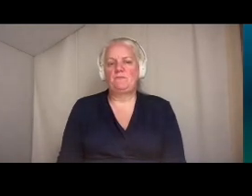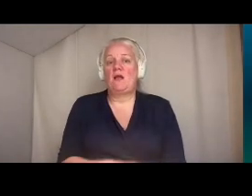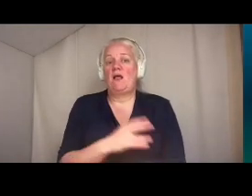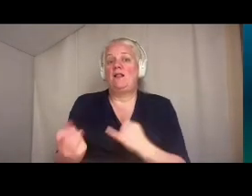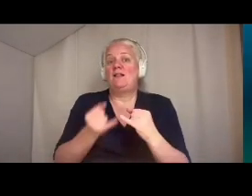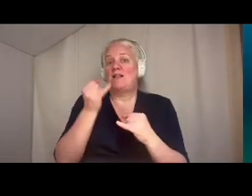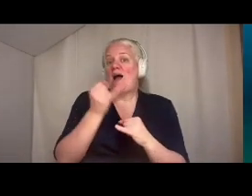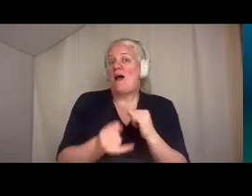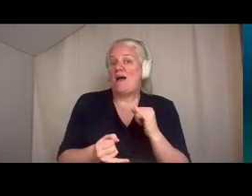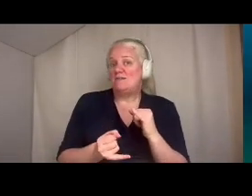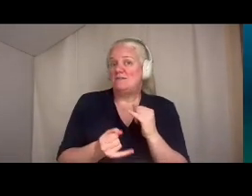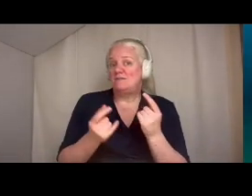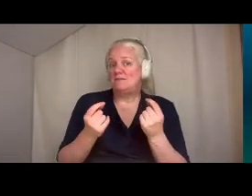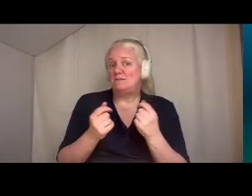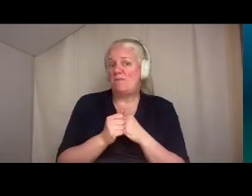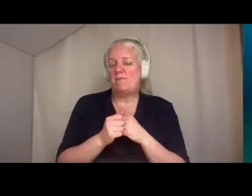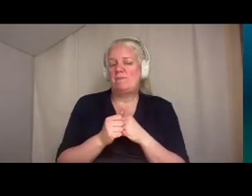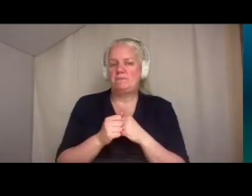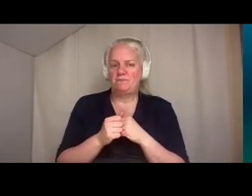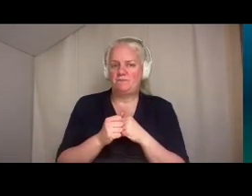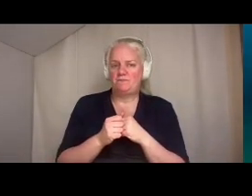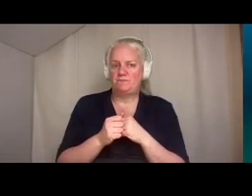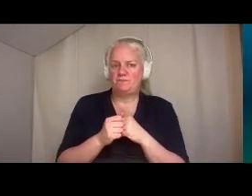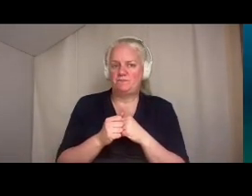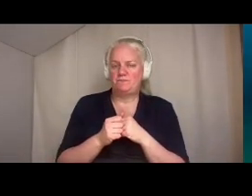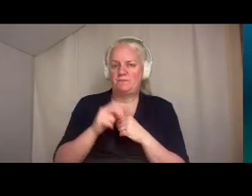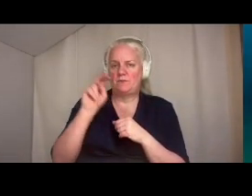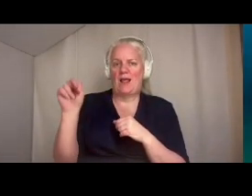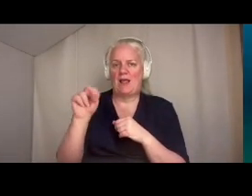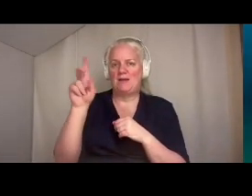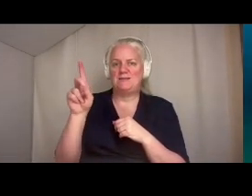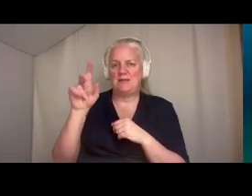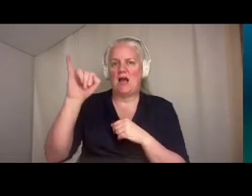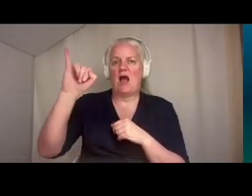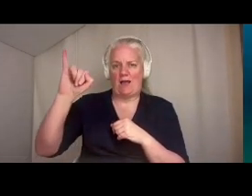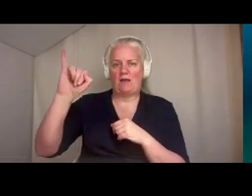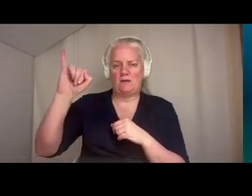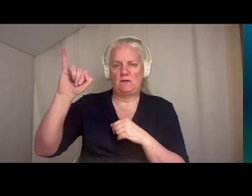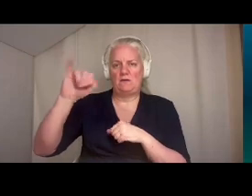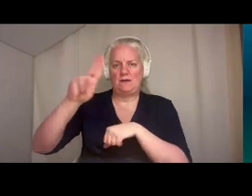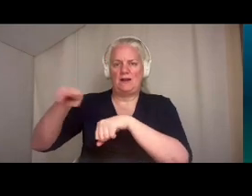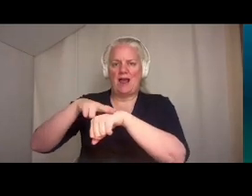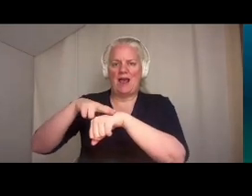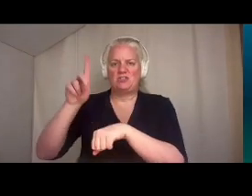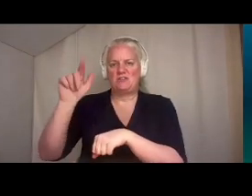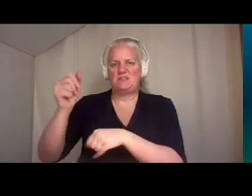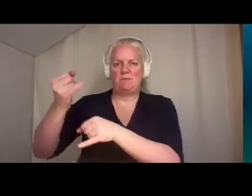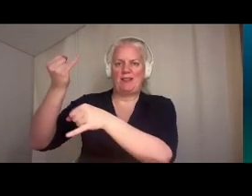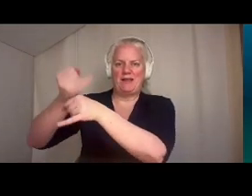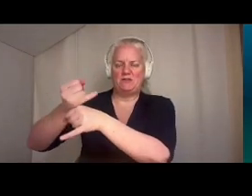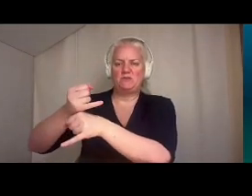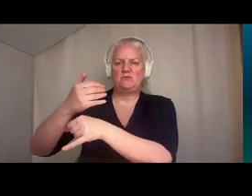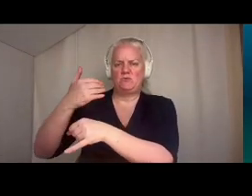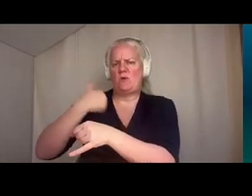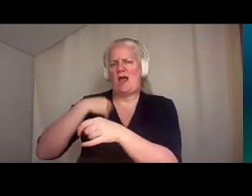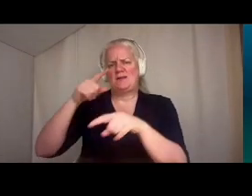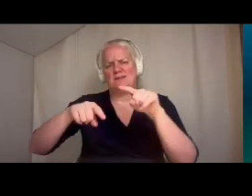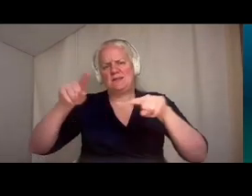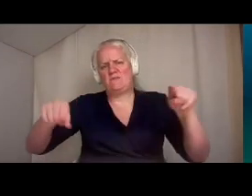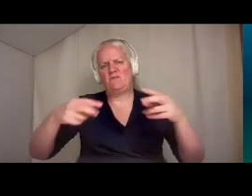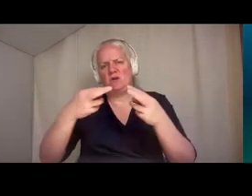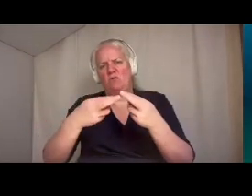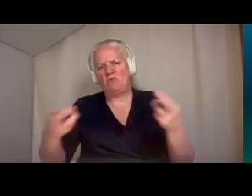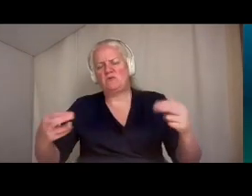Lastly, besides ABLE NRC, NDI, National Disability Institute, has a variety of different resources